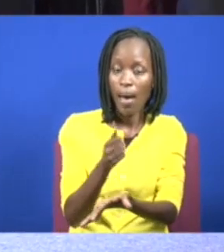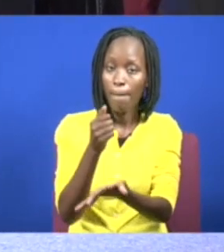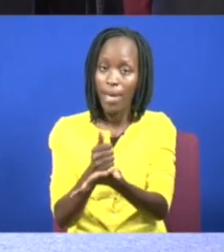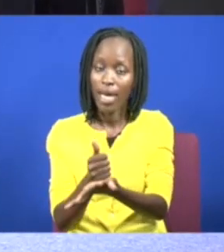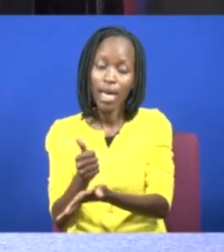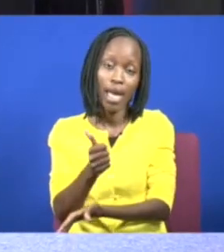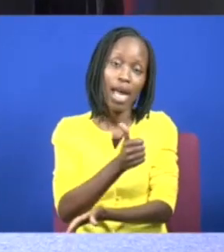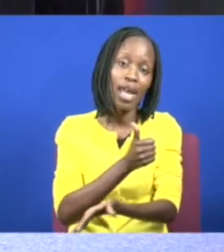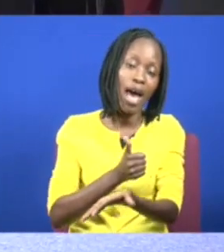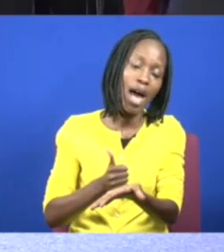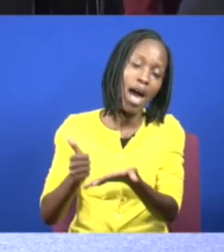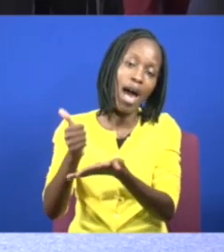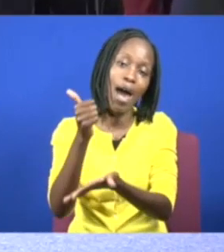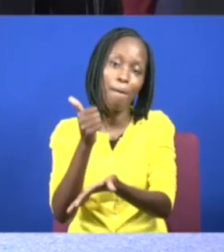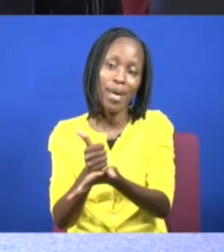amen, amen,